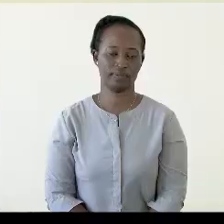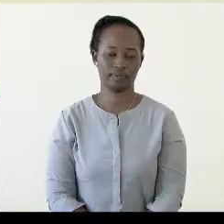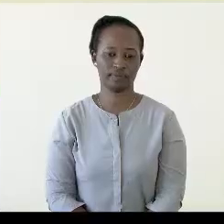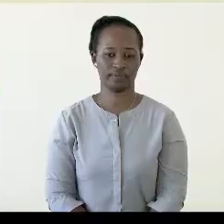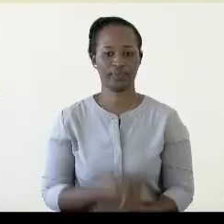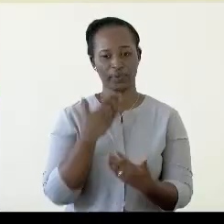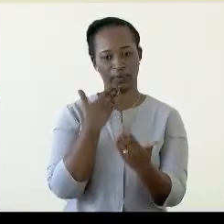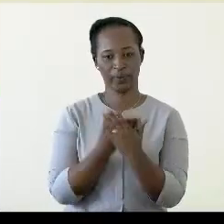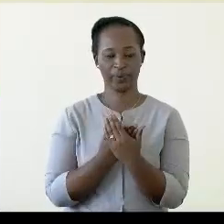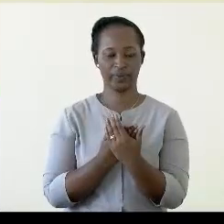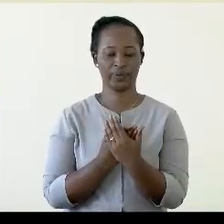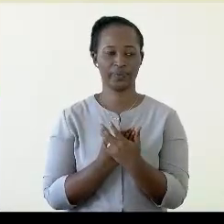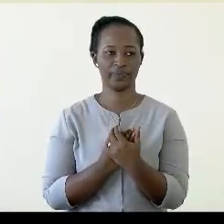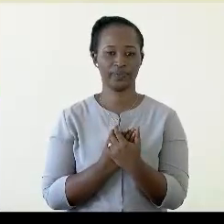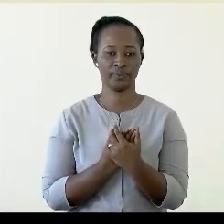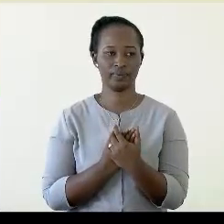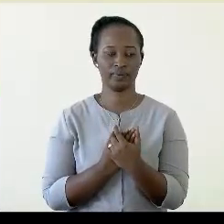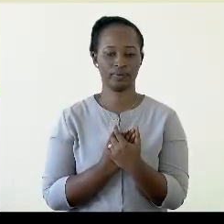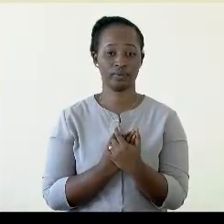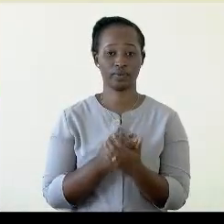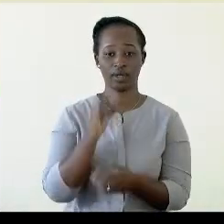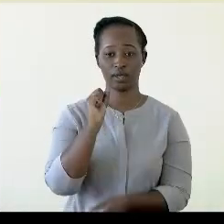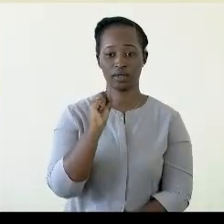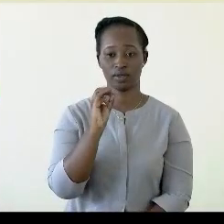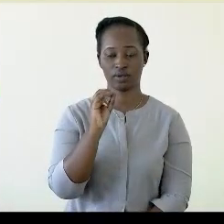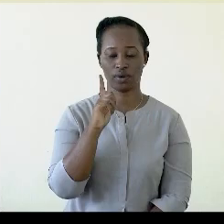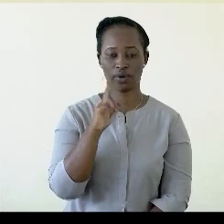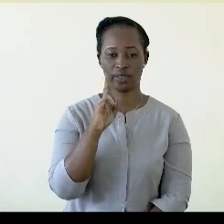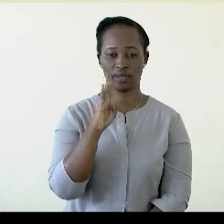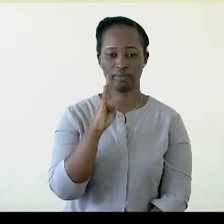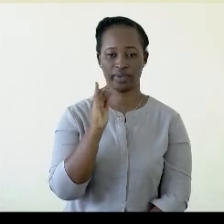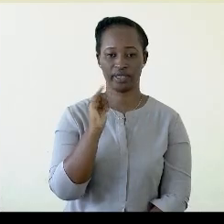Okay, good. So the solubility we have